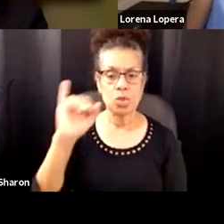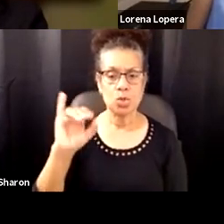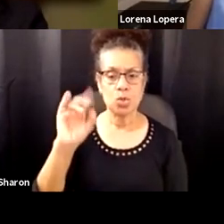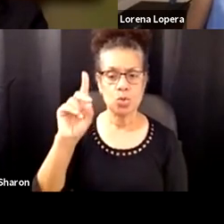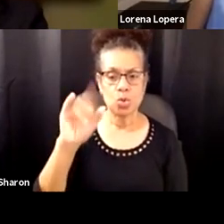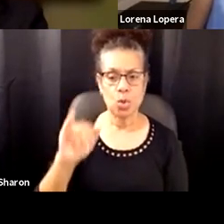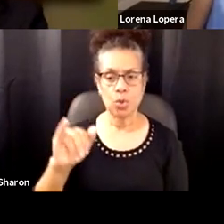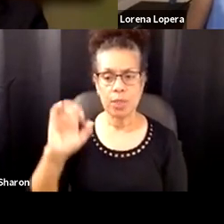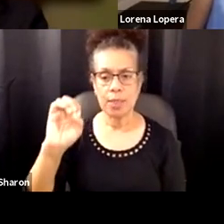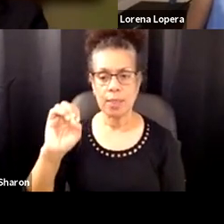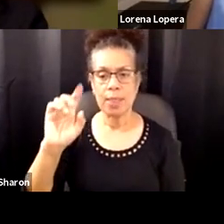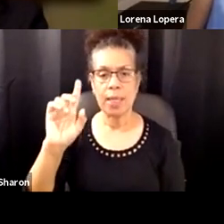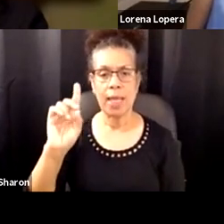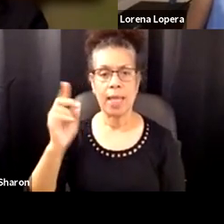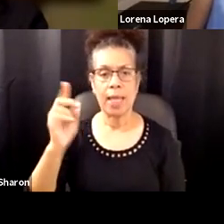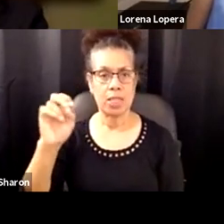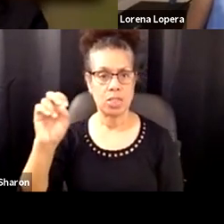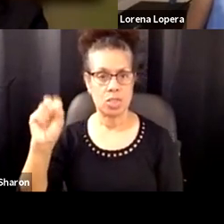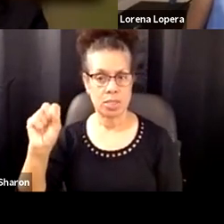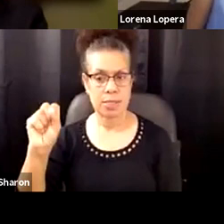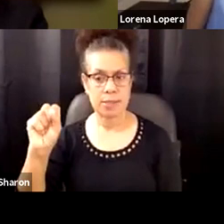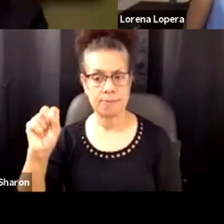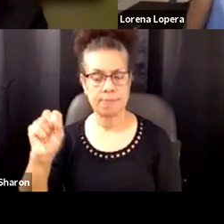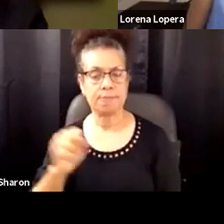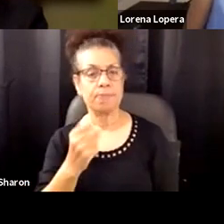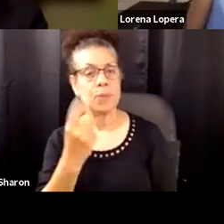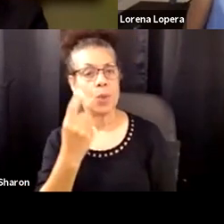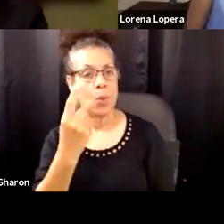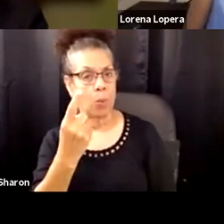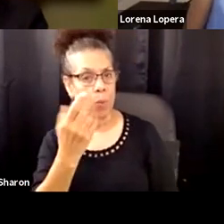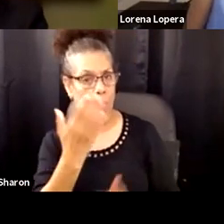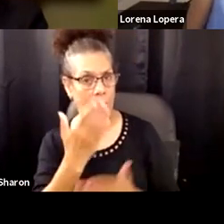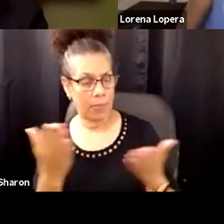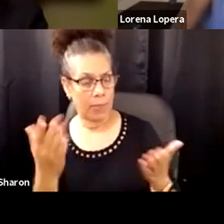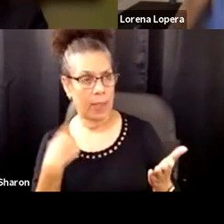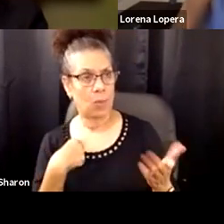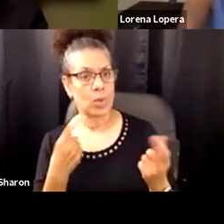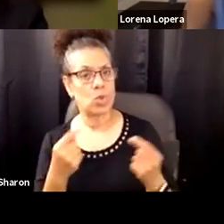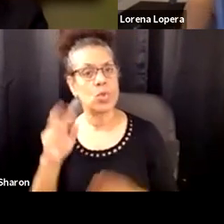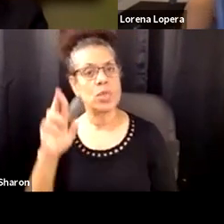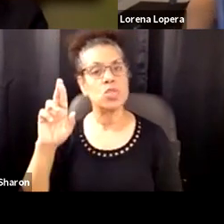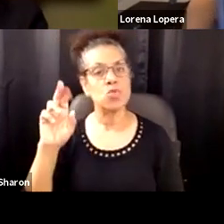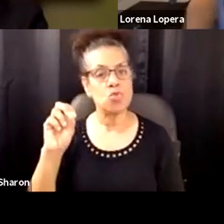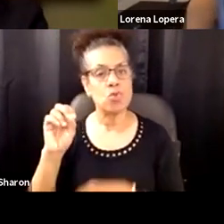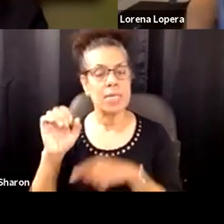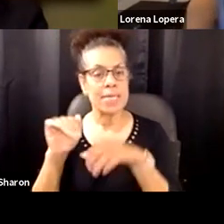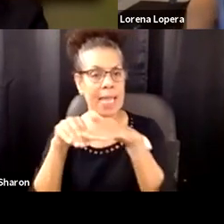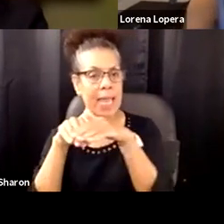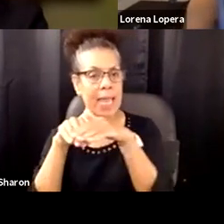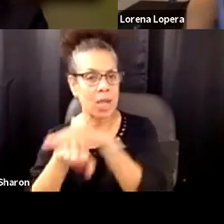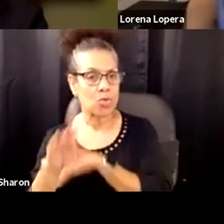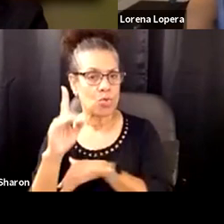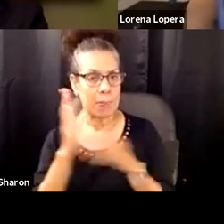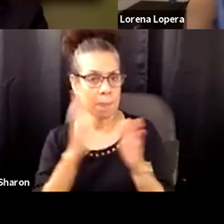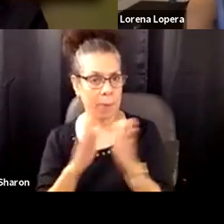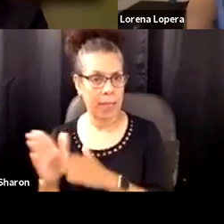coleman um one of the things that we do is we do um reentry plans for students when they do go